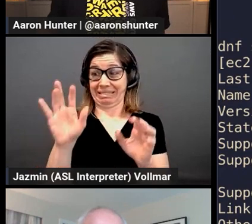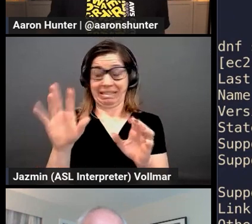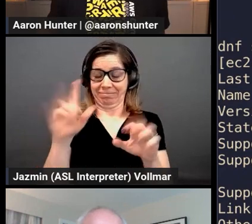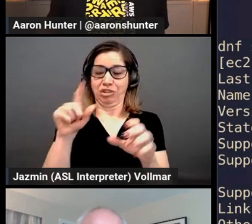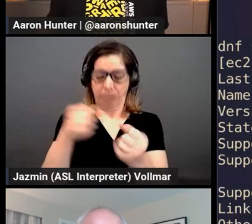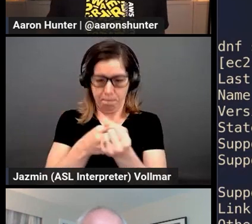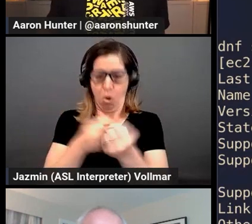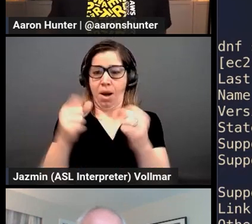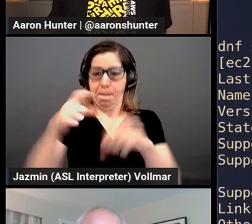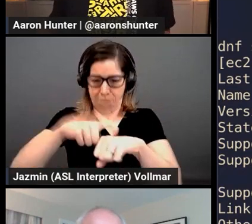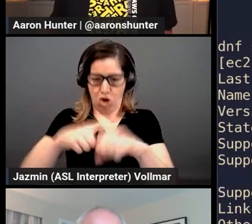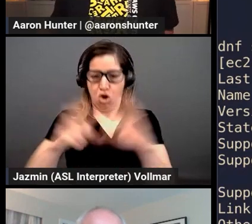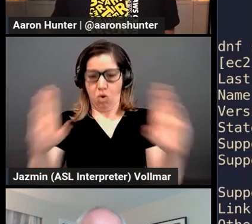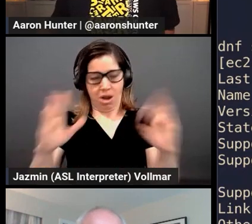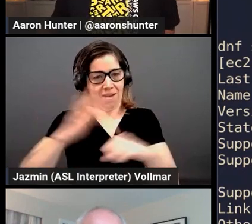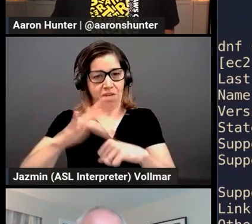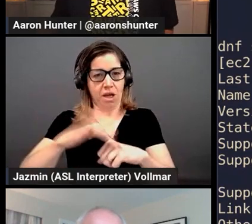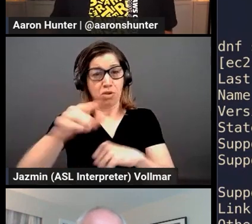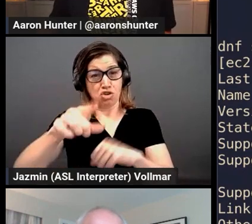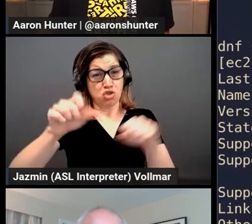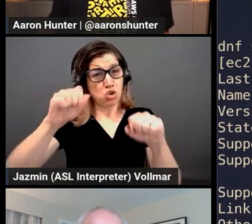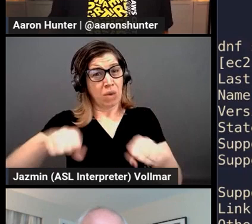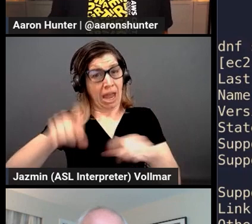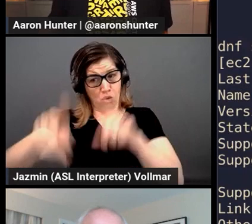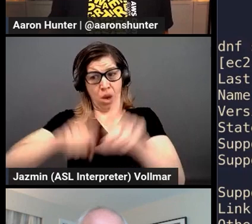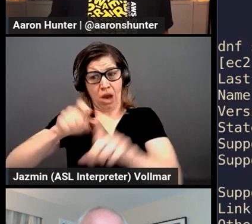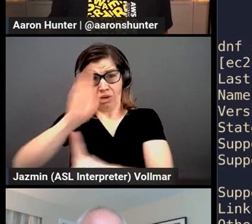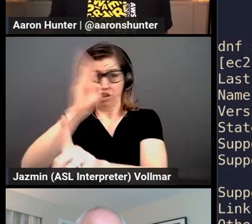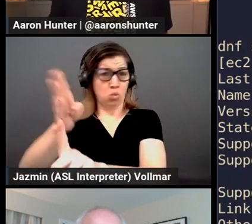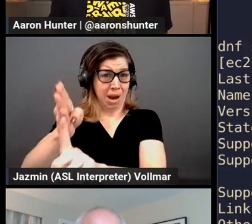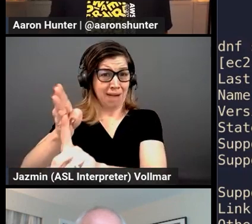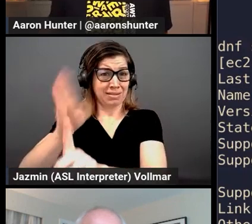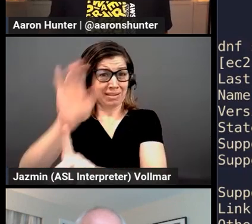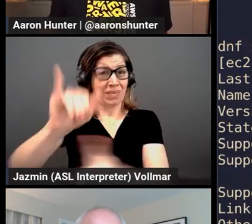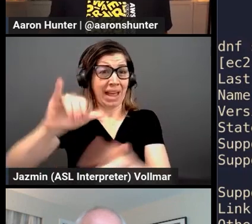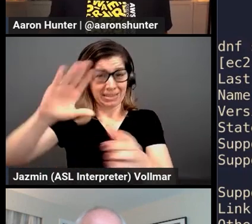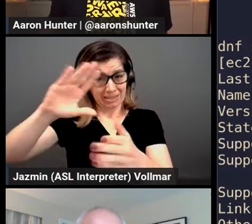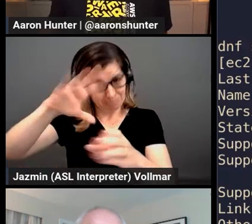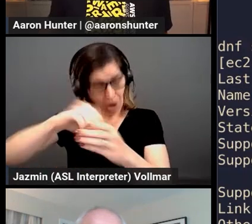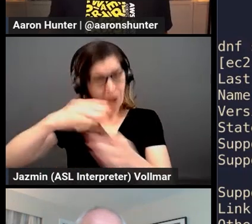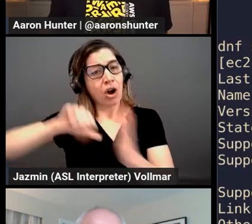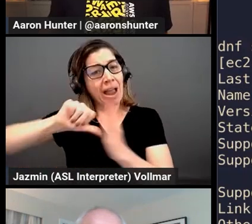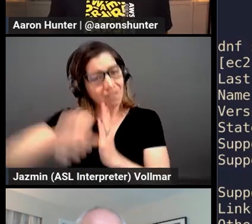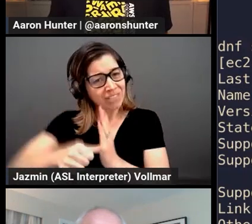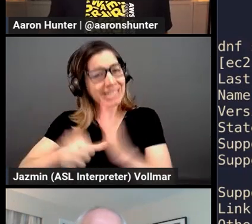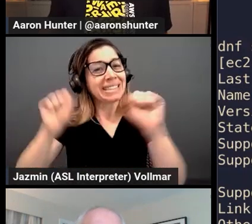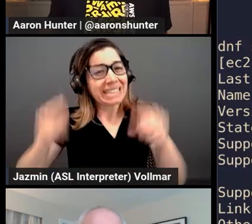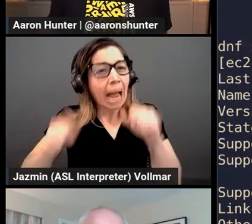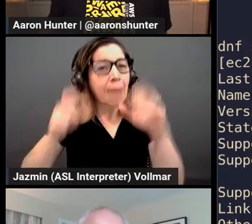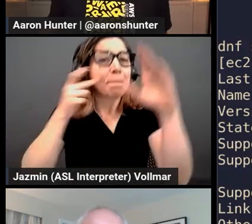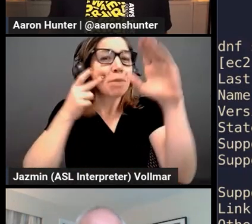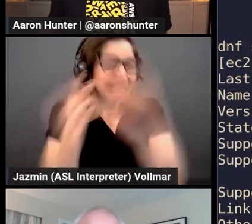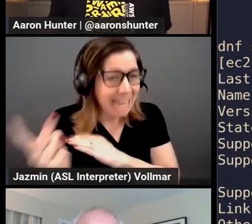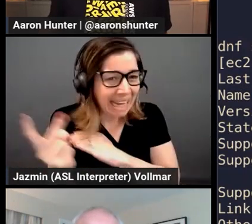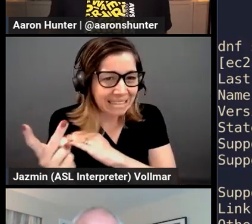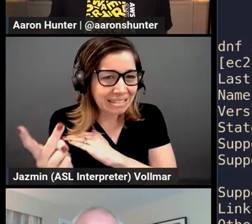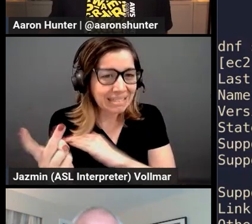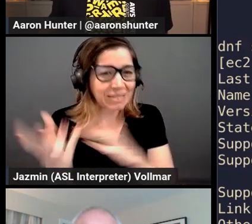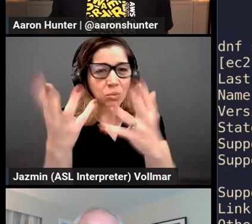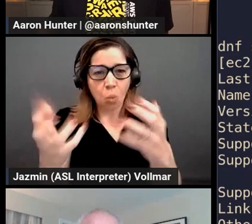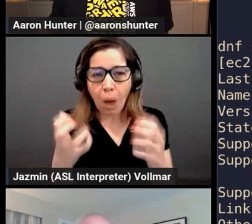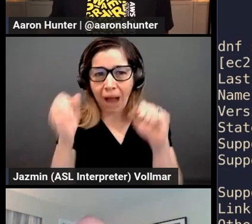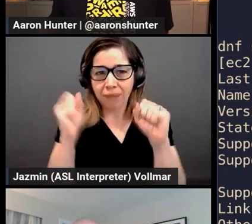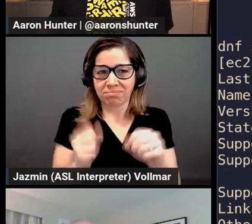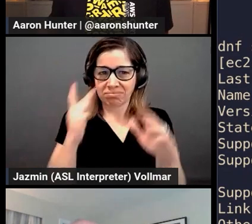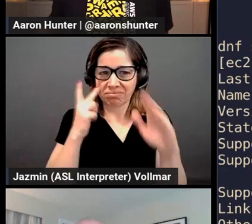can query directly is really part of our emphasis on predictability here. Where you can, there's